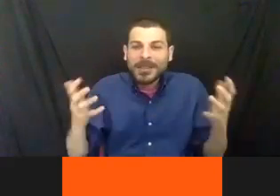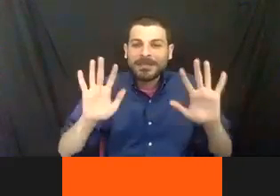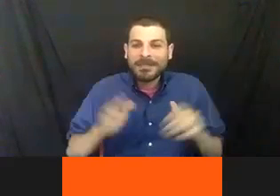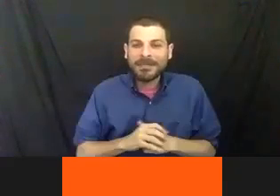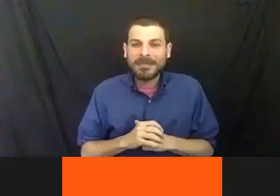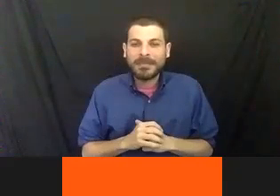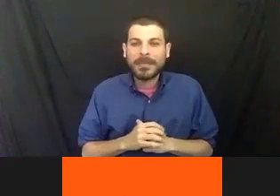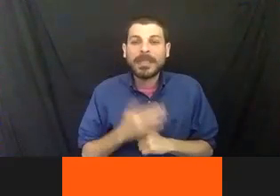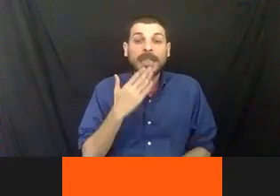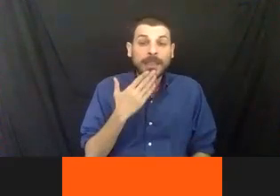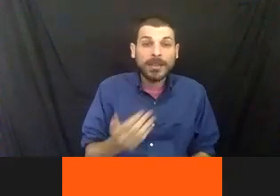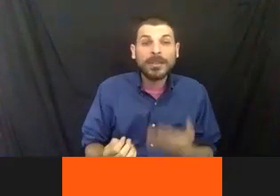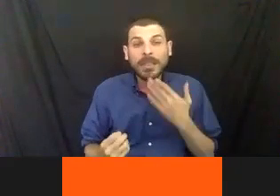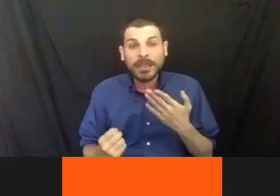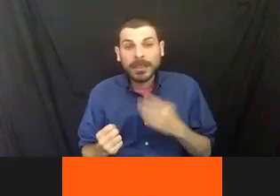thank you.